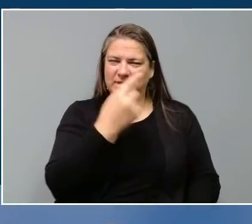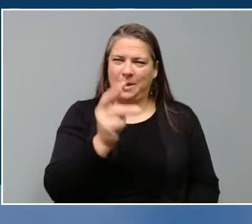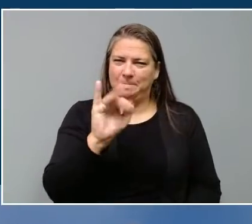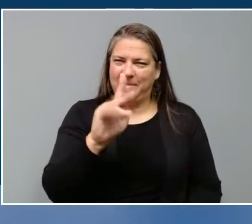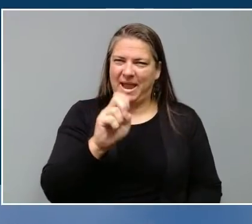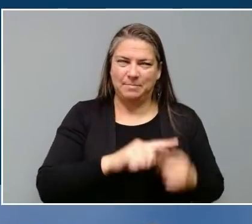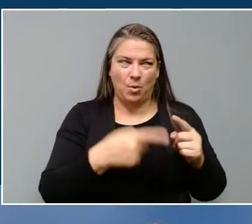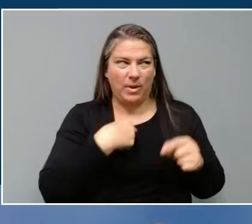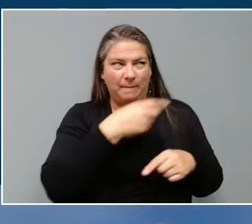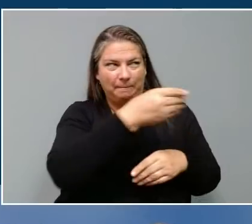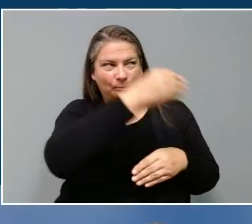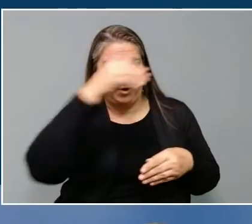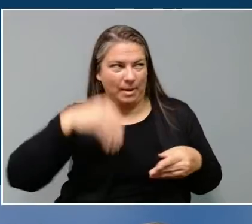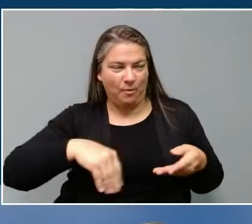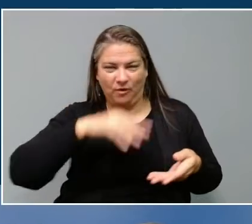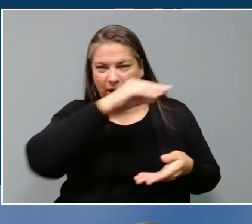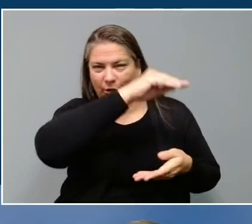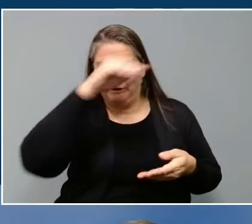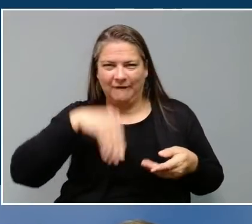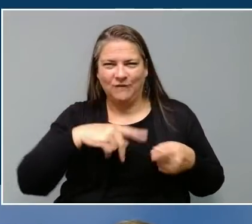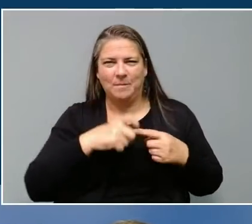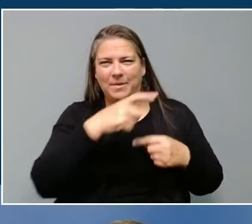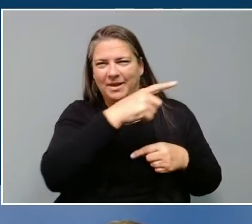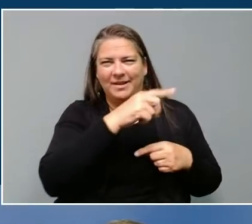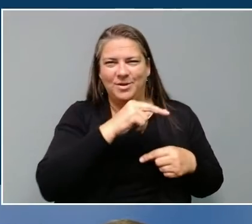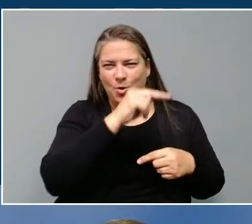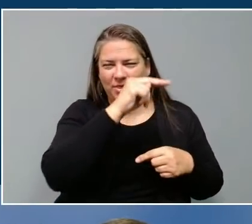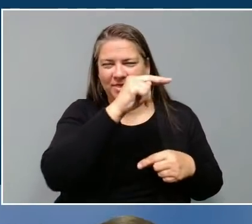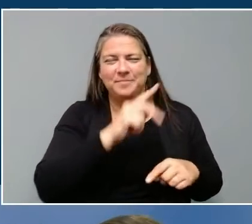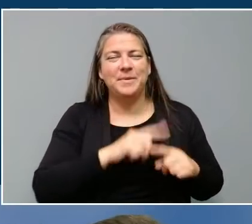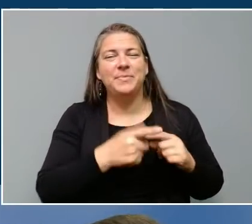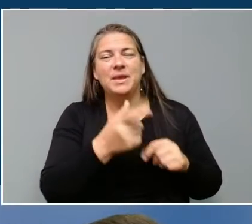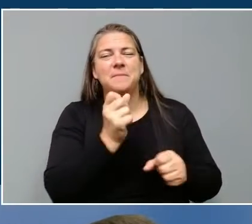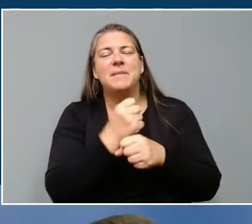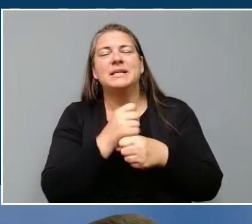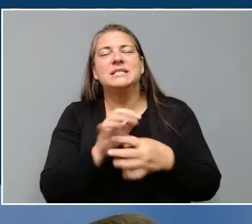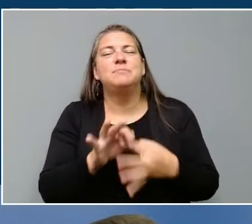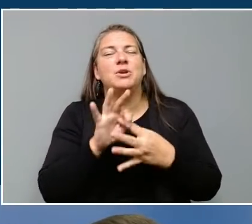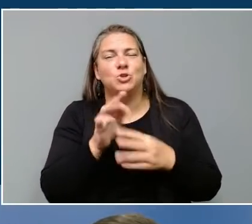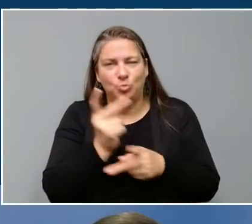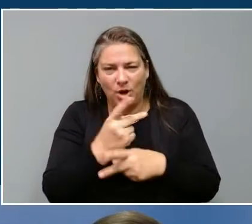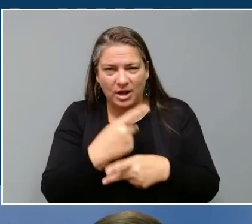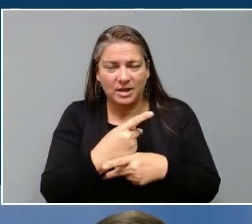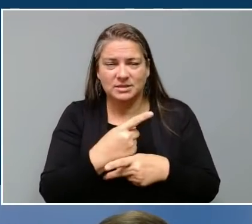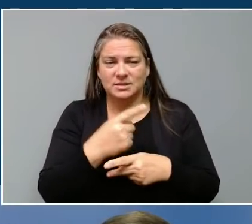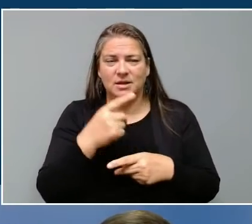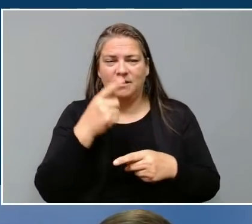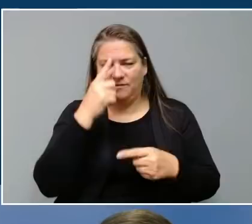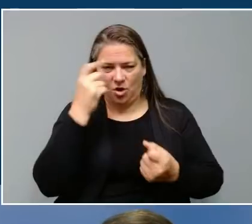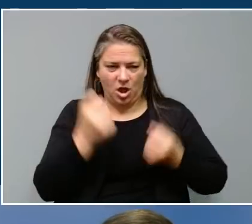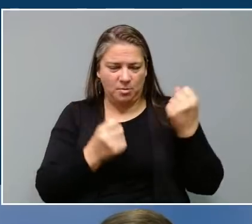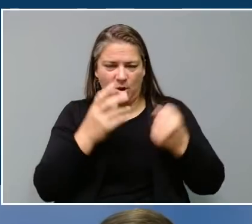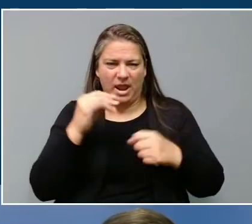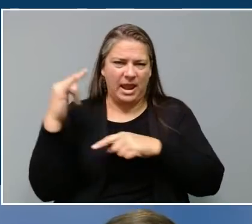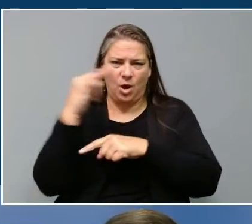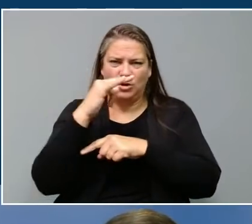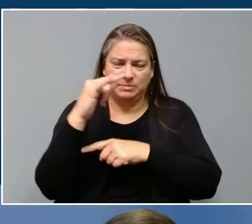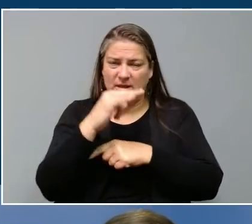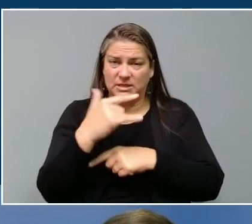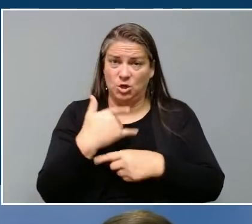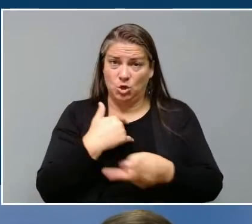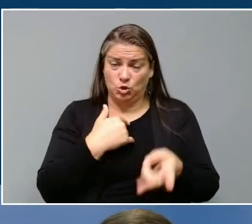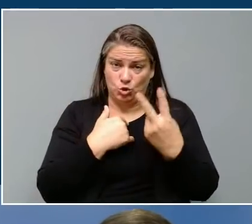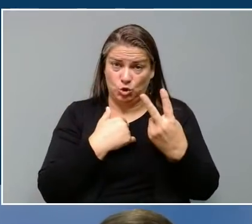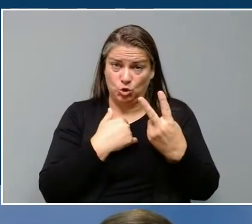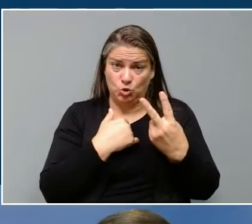Setco manufactures precision parts and specialty products for the automotive and aerospace industries, two of the industries of the